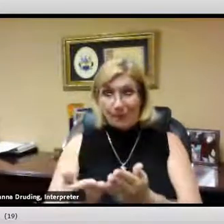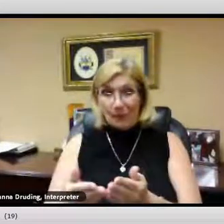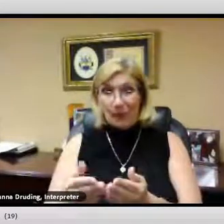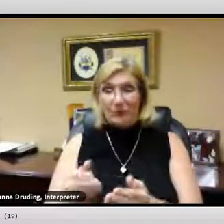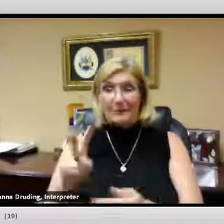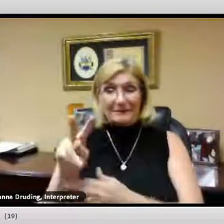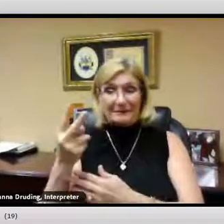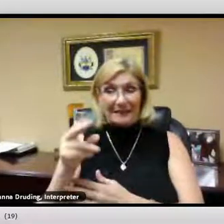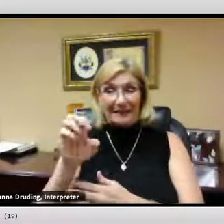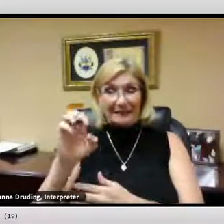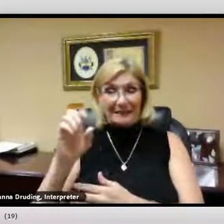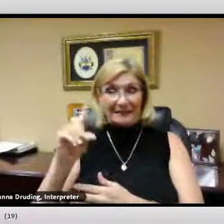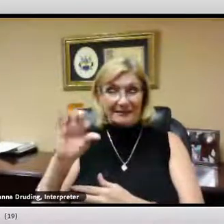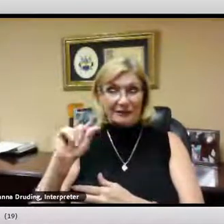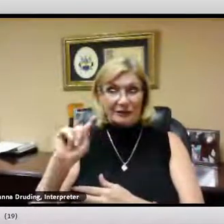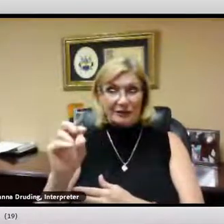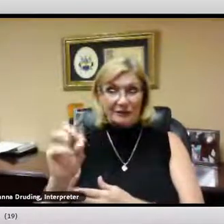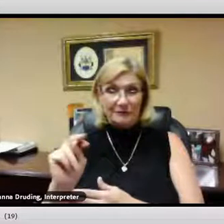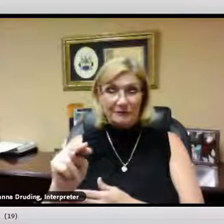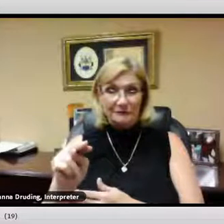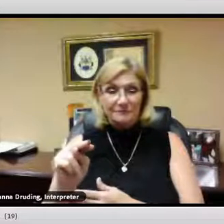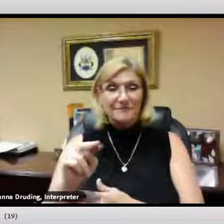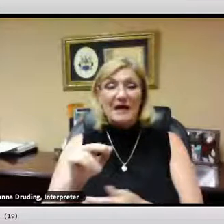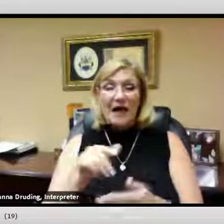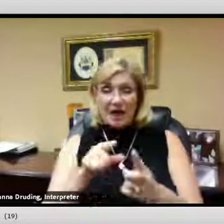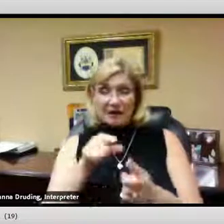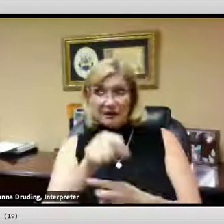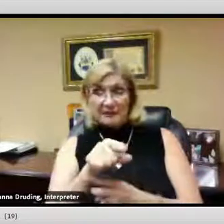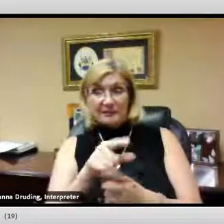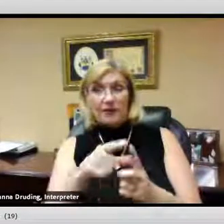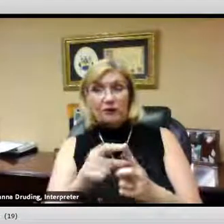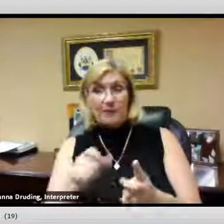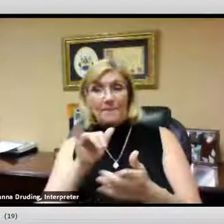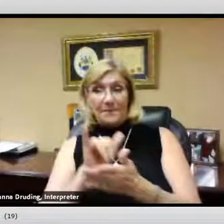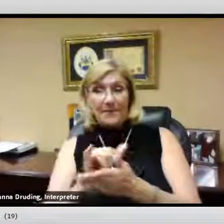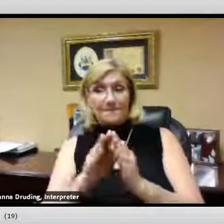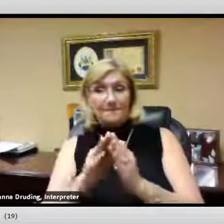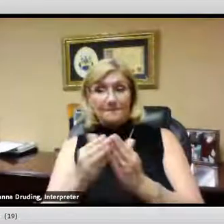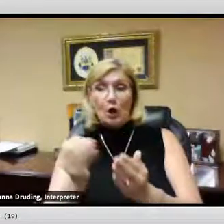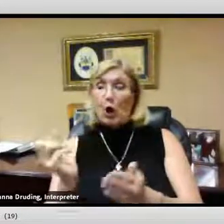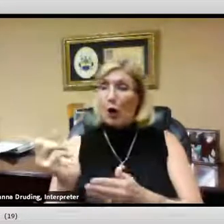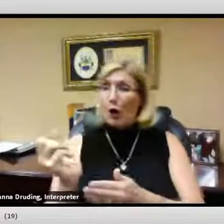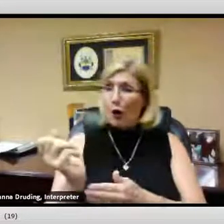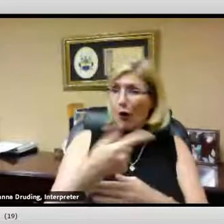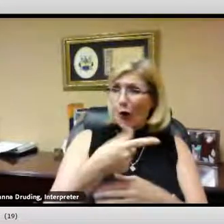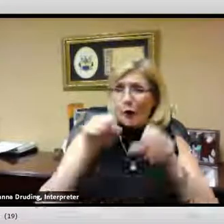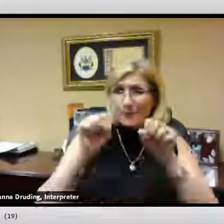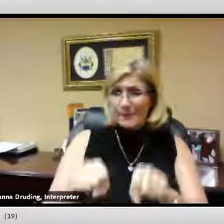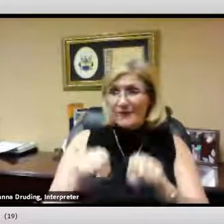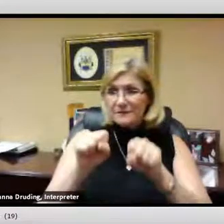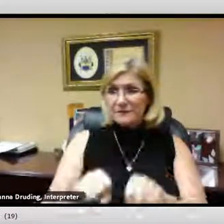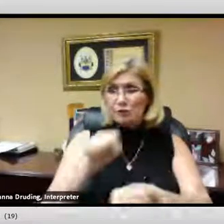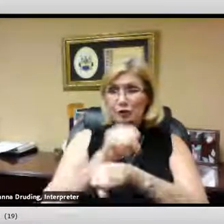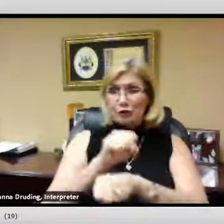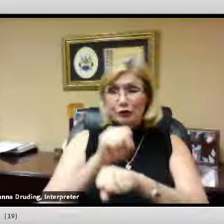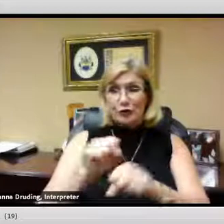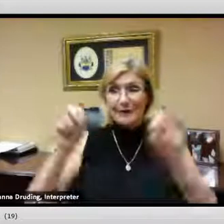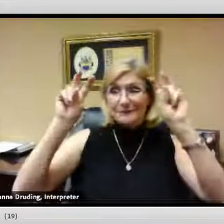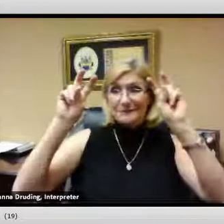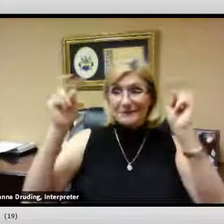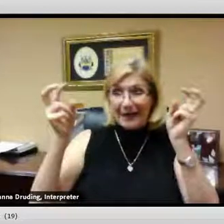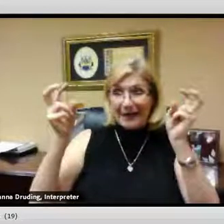is the list in that book of all the possible job titles that a